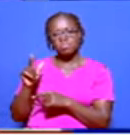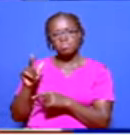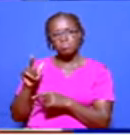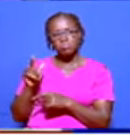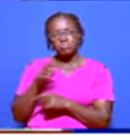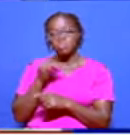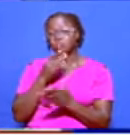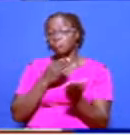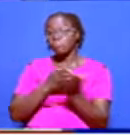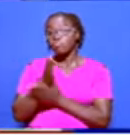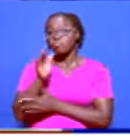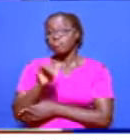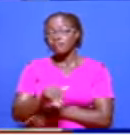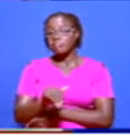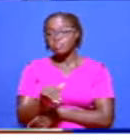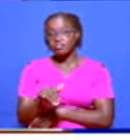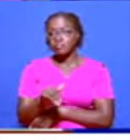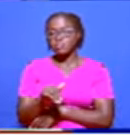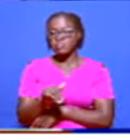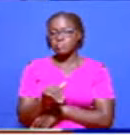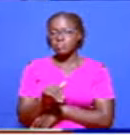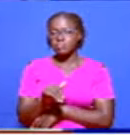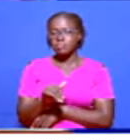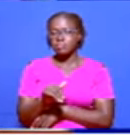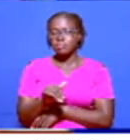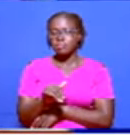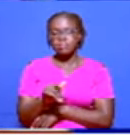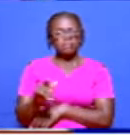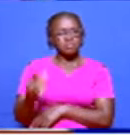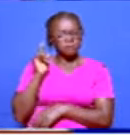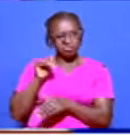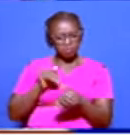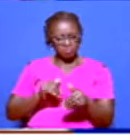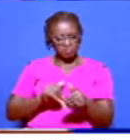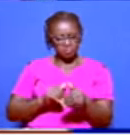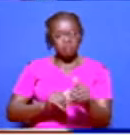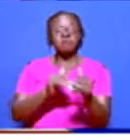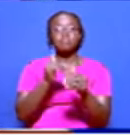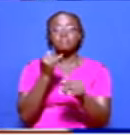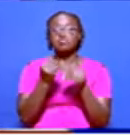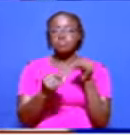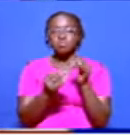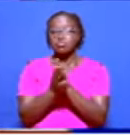ensure that the law is followed. We also note